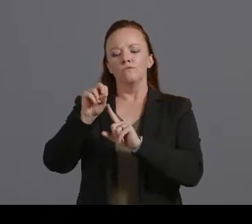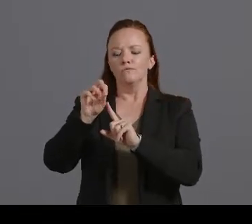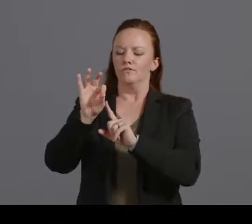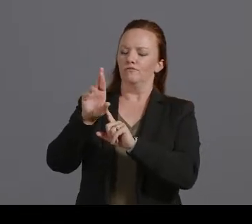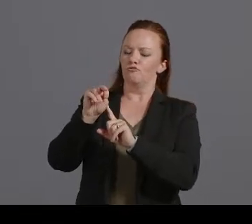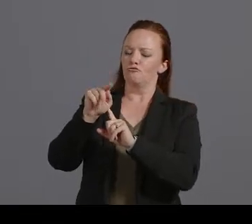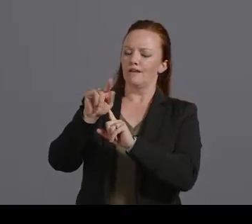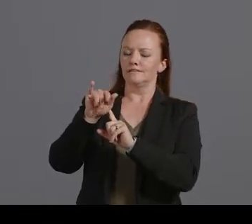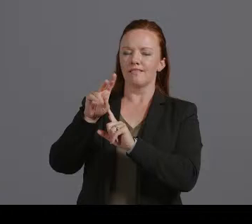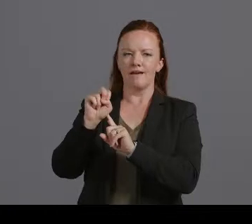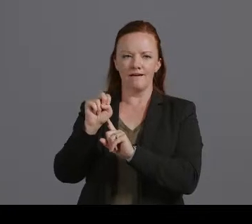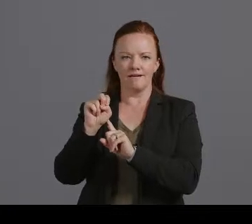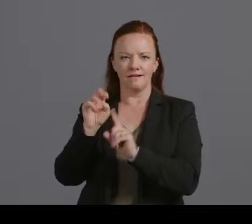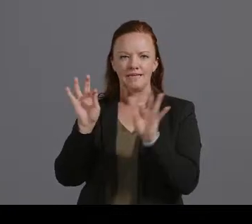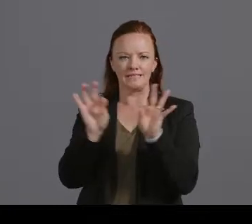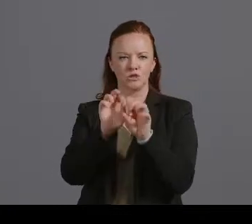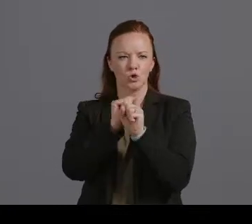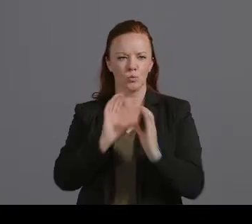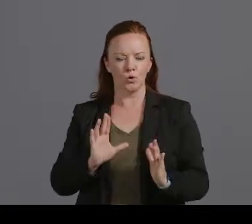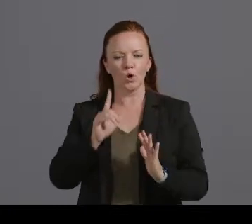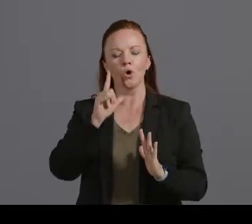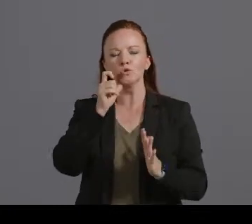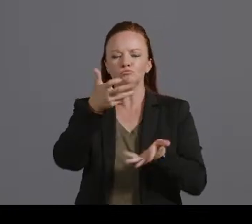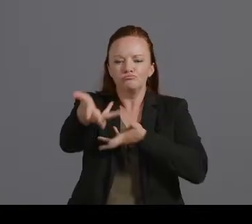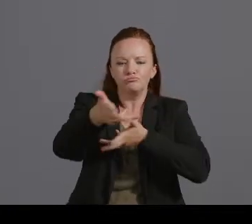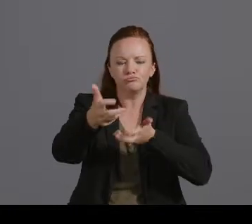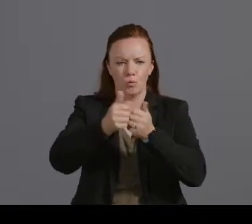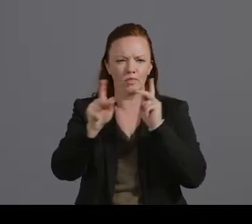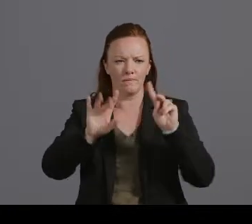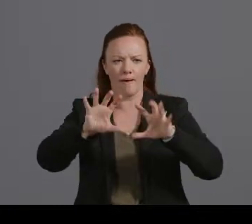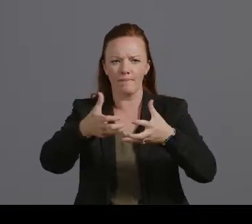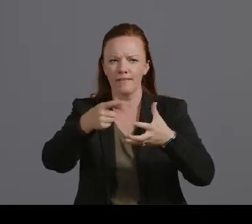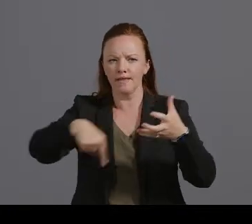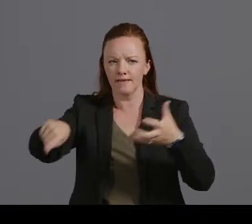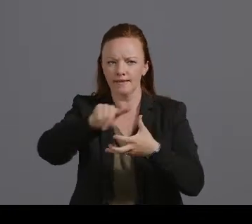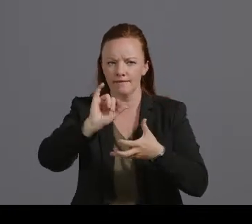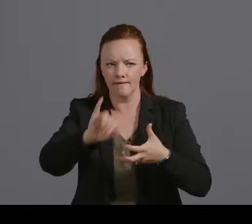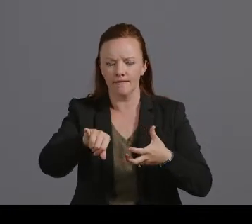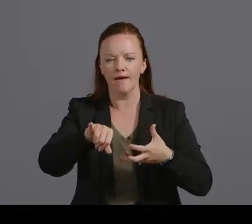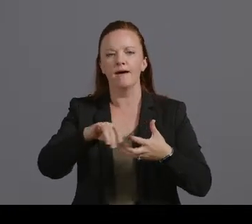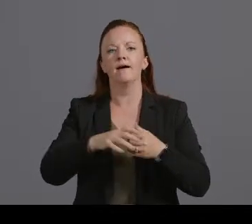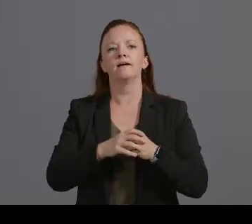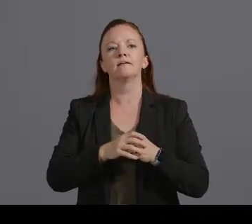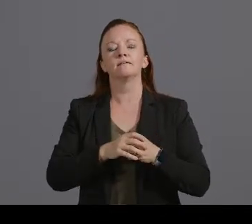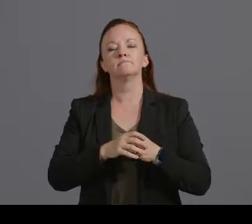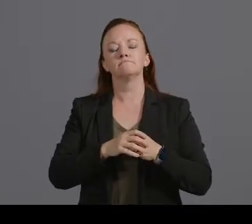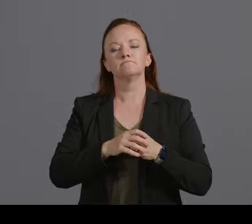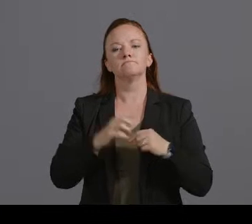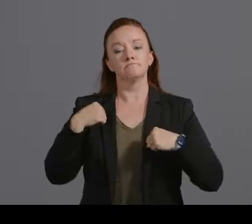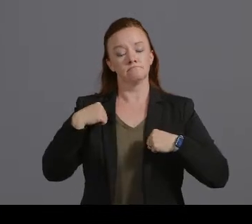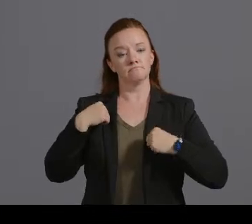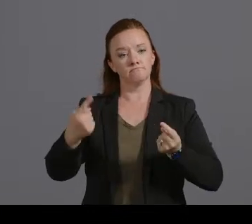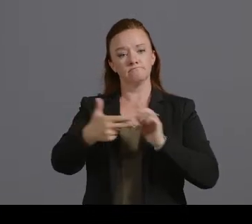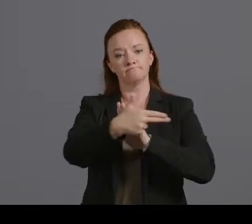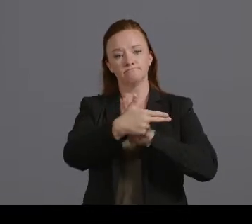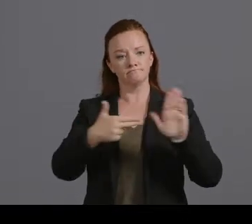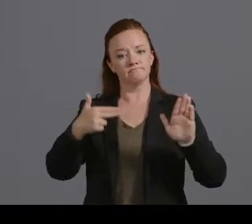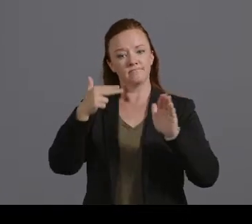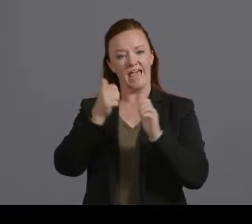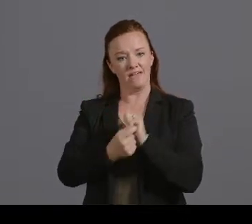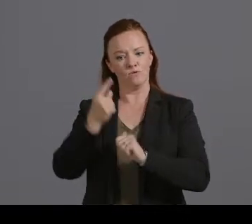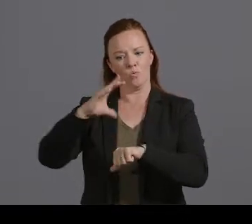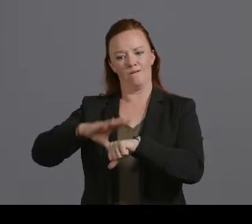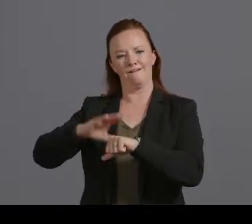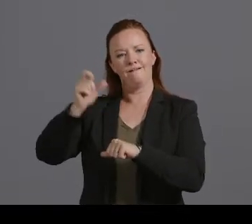in Arizona when we were using the previous phases. Essential workers would have included everybody on Governor